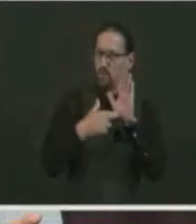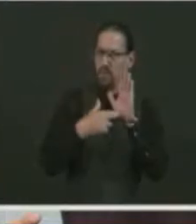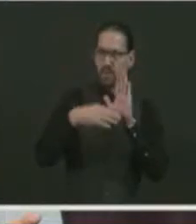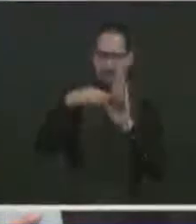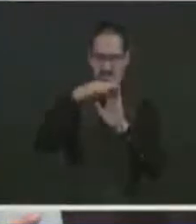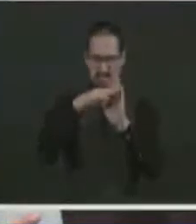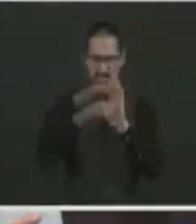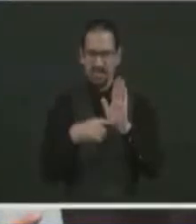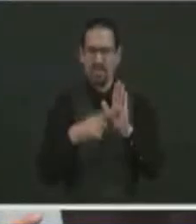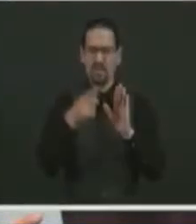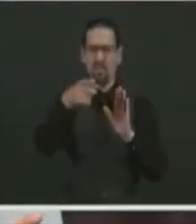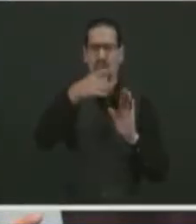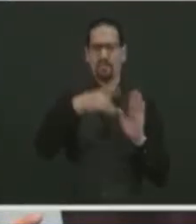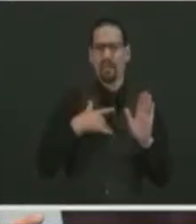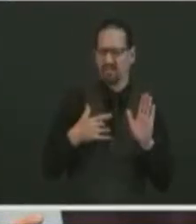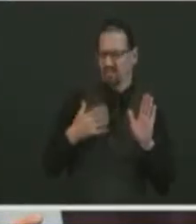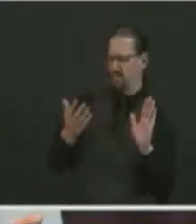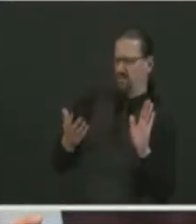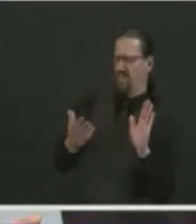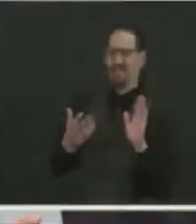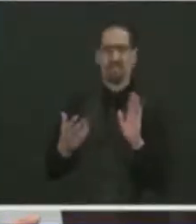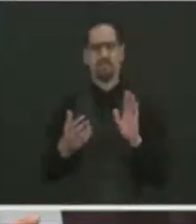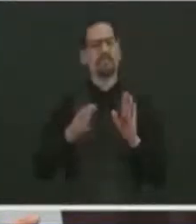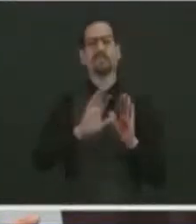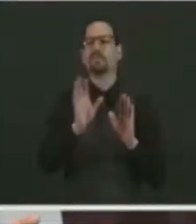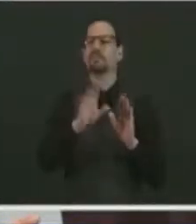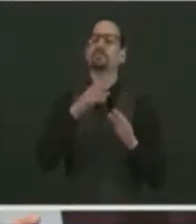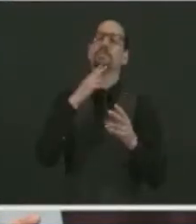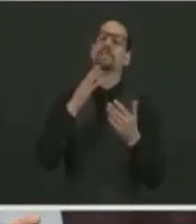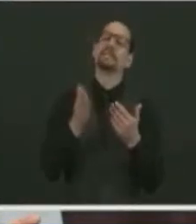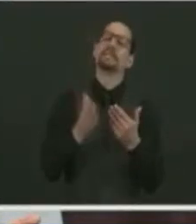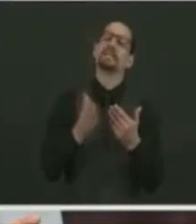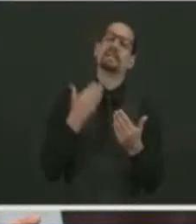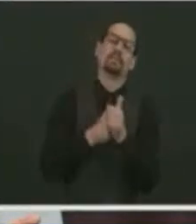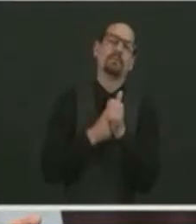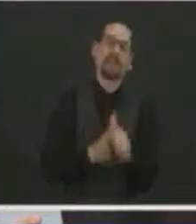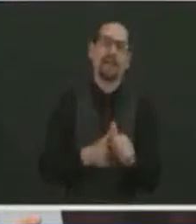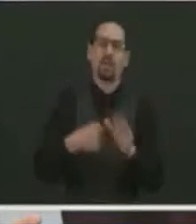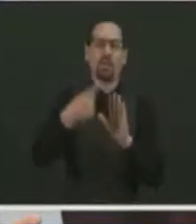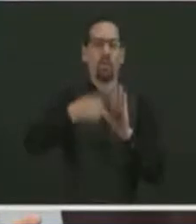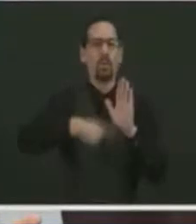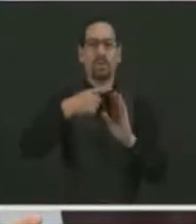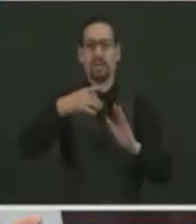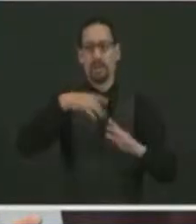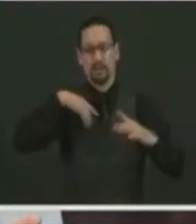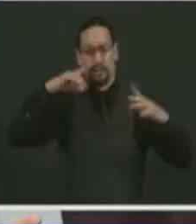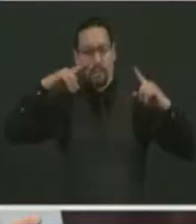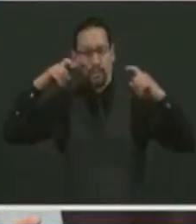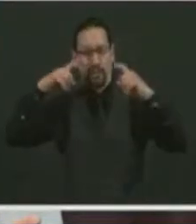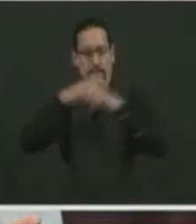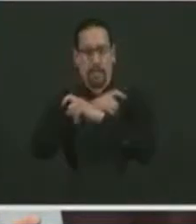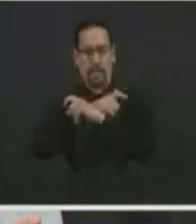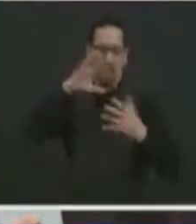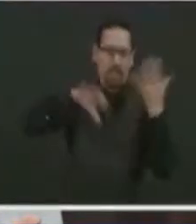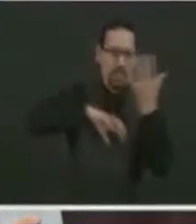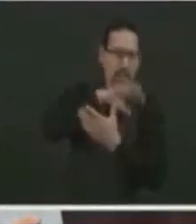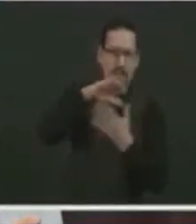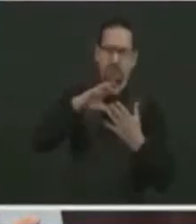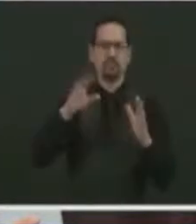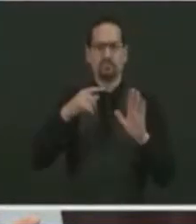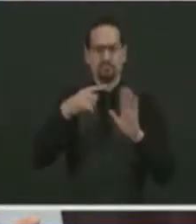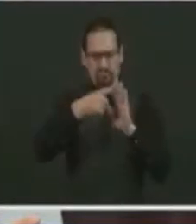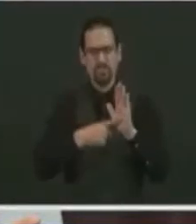so burdensome that individuals and businesses can't follow them. Having said that, these rules are very temporary.